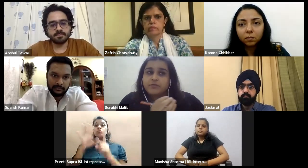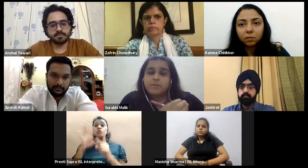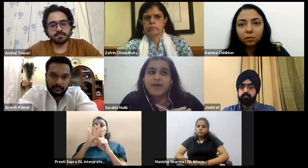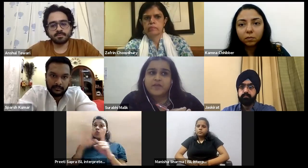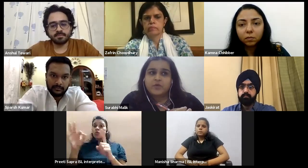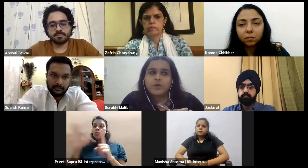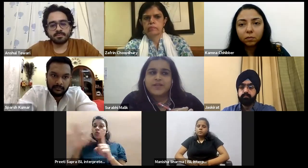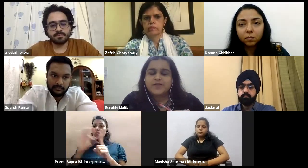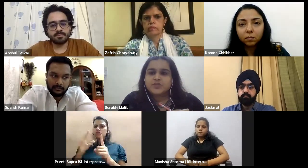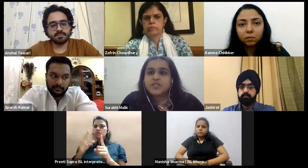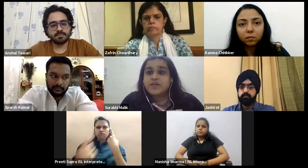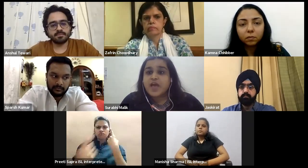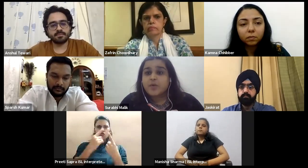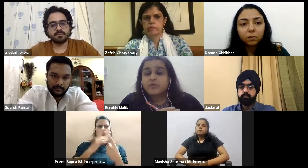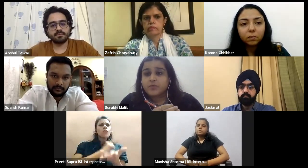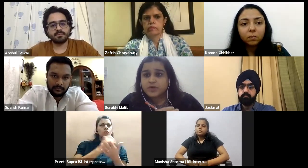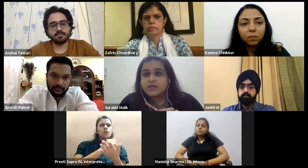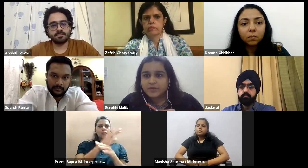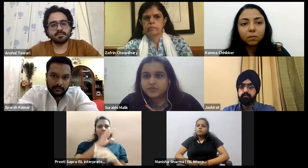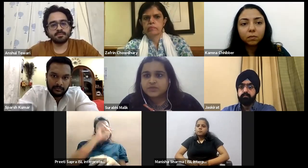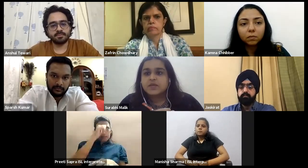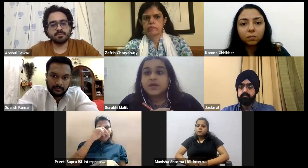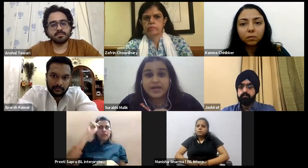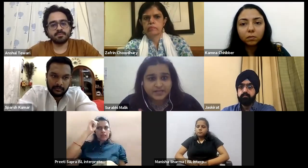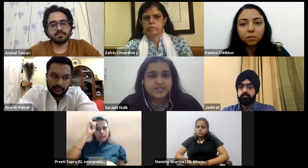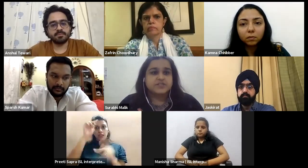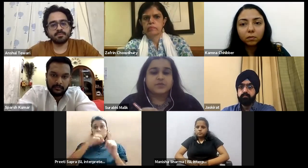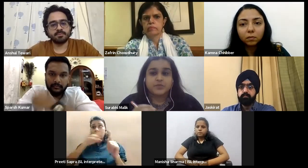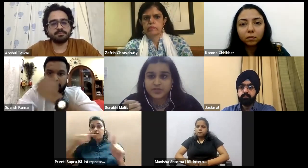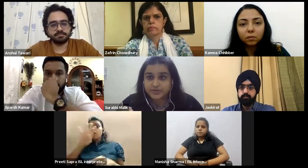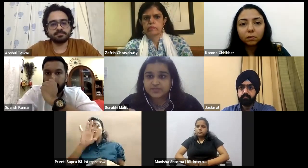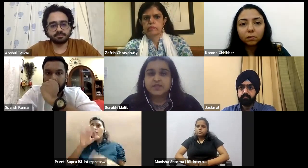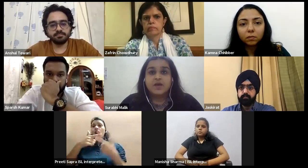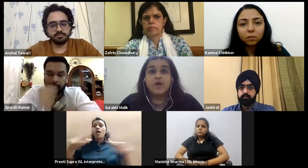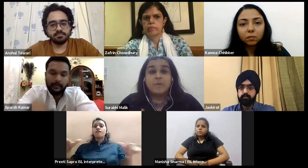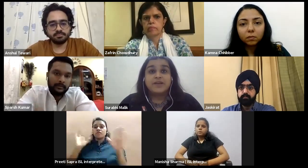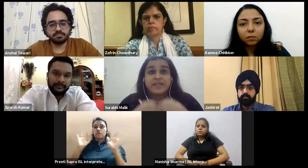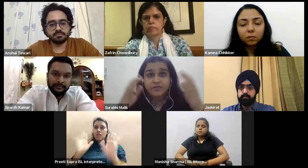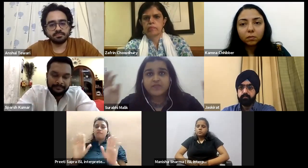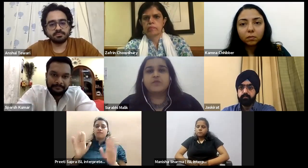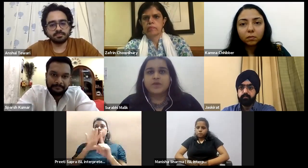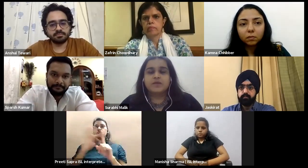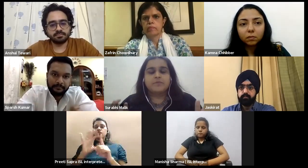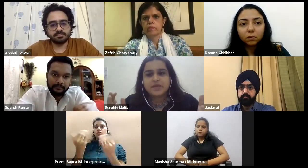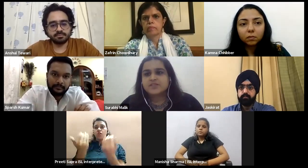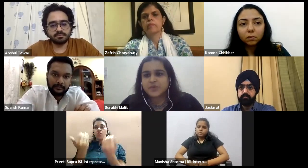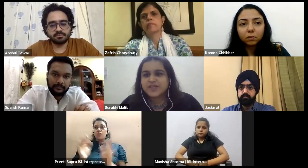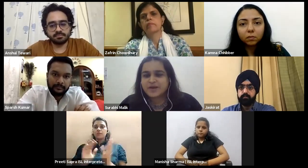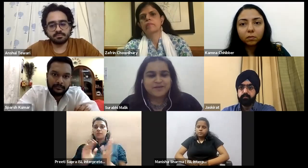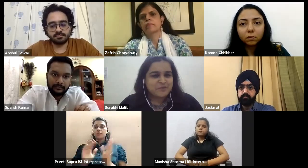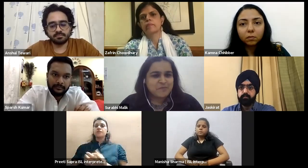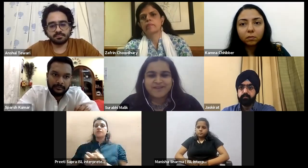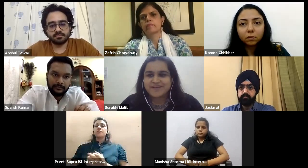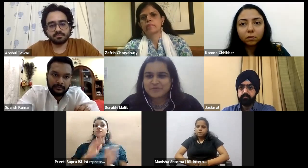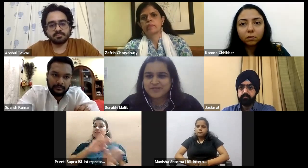fact-checking from back then only in English, Hindi. We have about 14 languages at least in which they are present. But given that we are the biggest